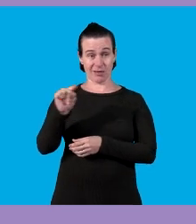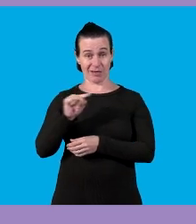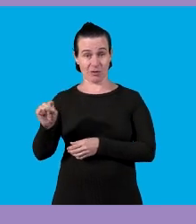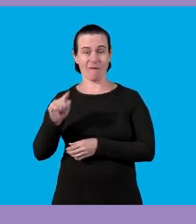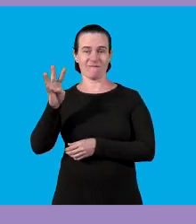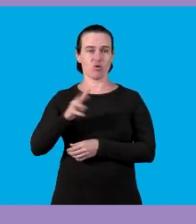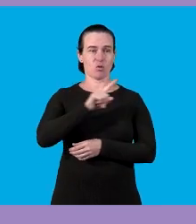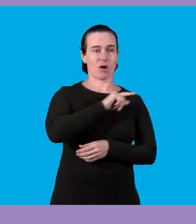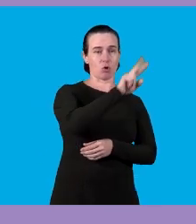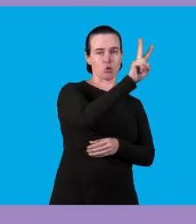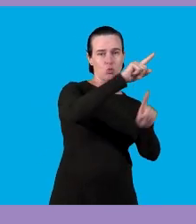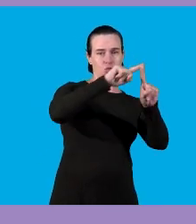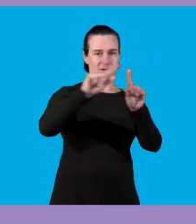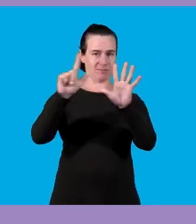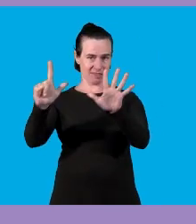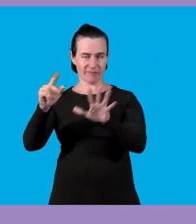to 14.